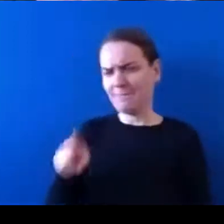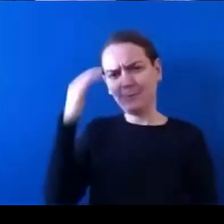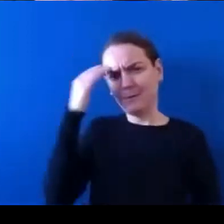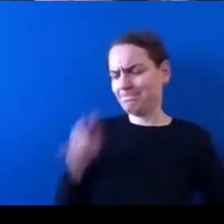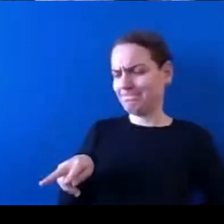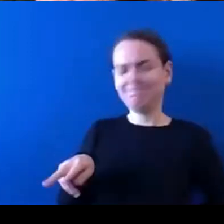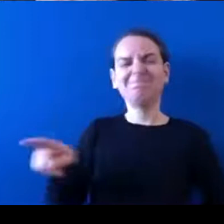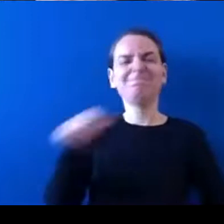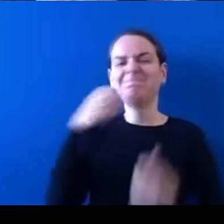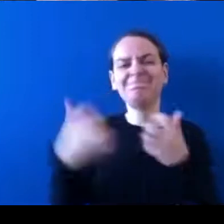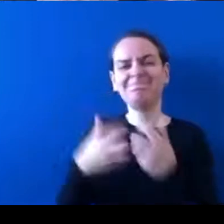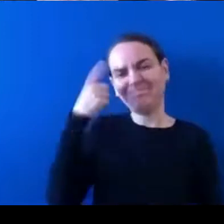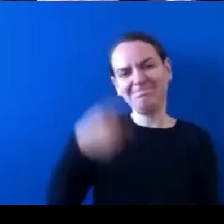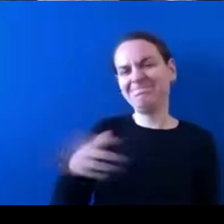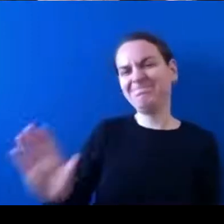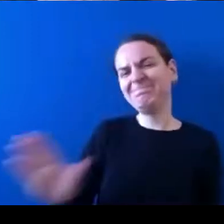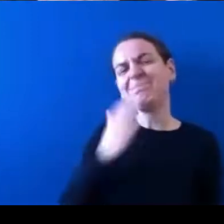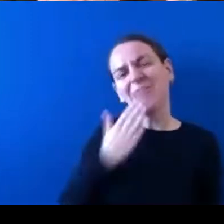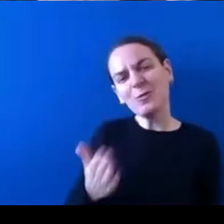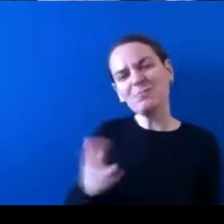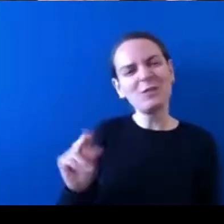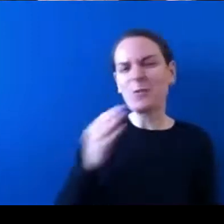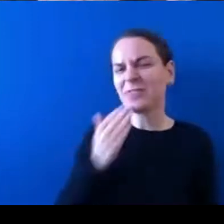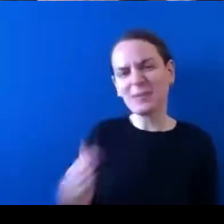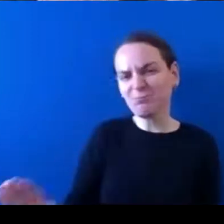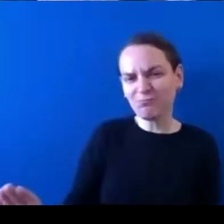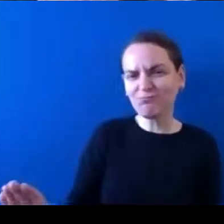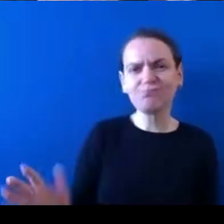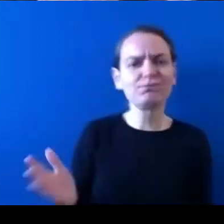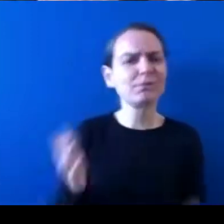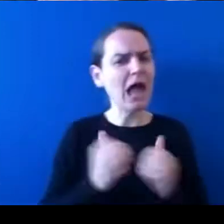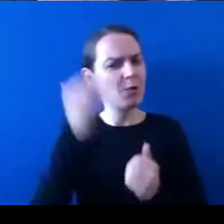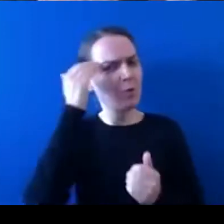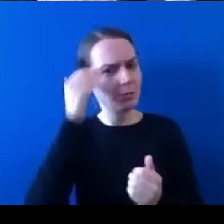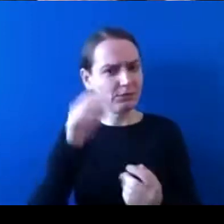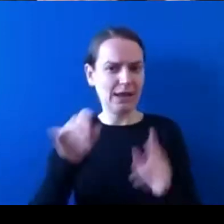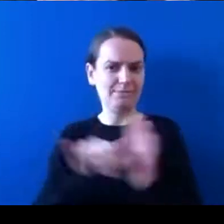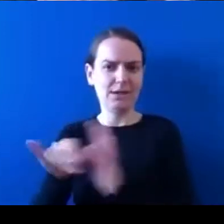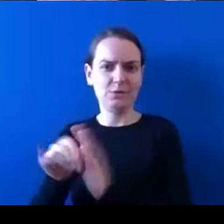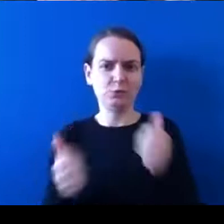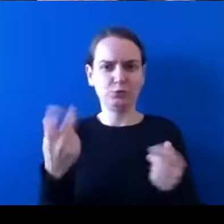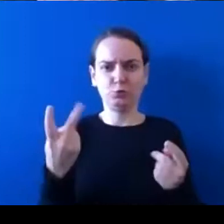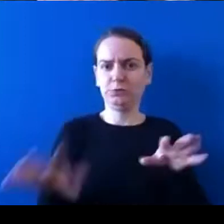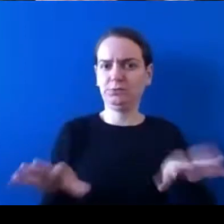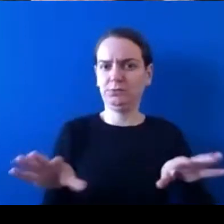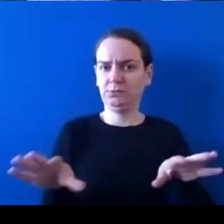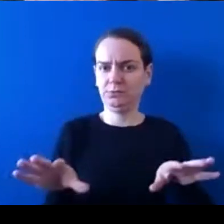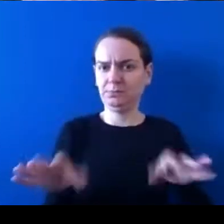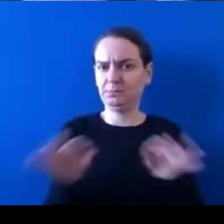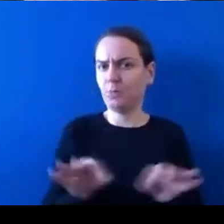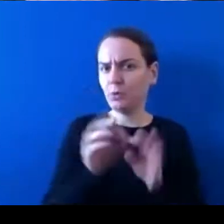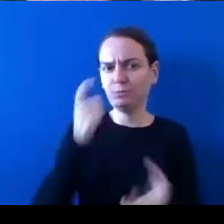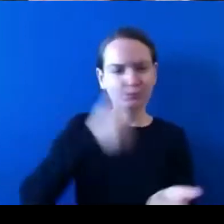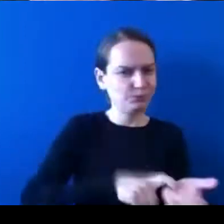high-ranking college person that she didn't need help, she took the help from the